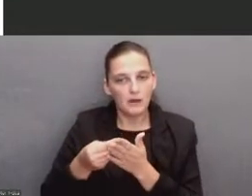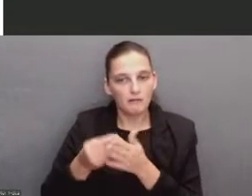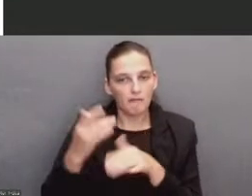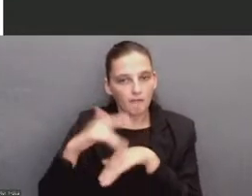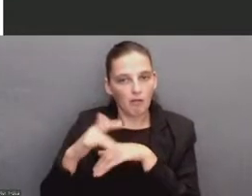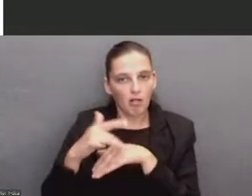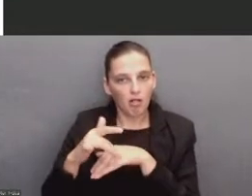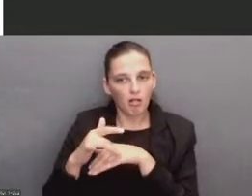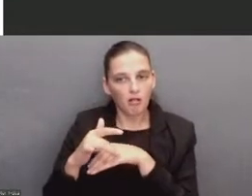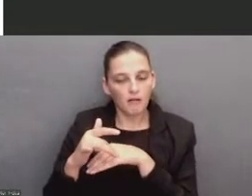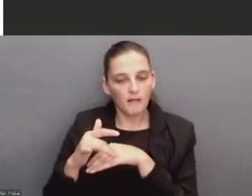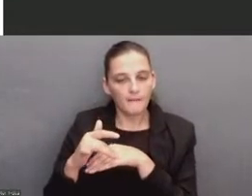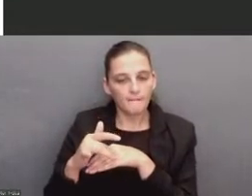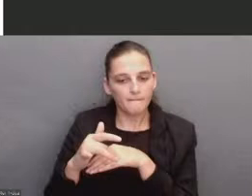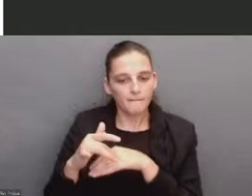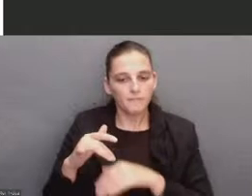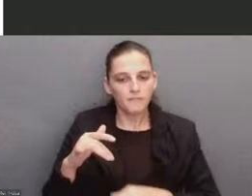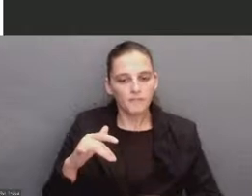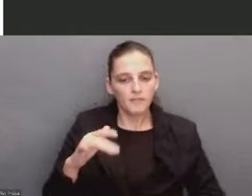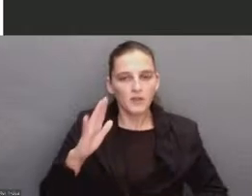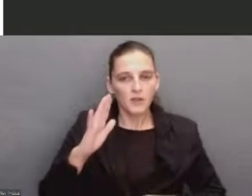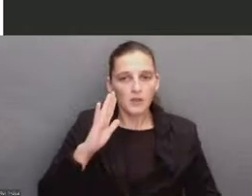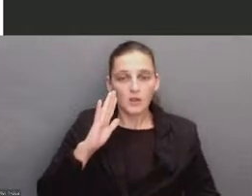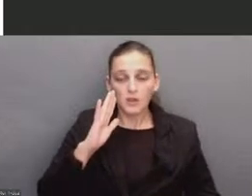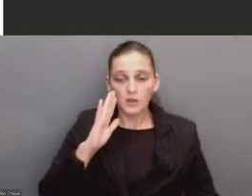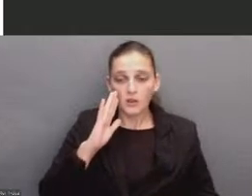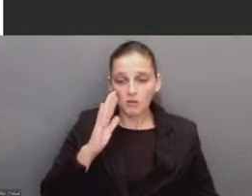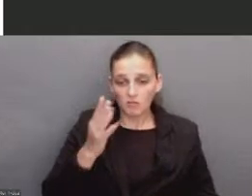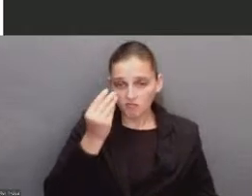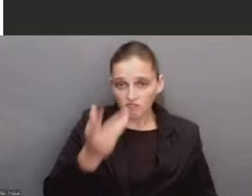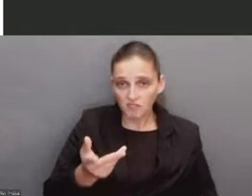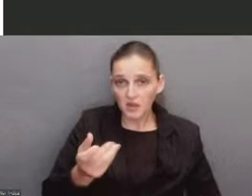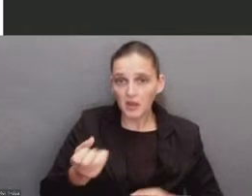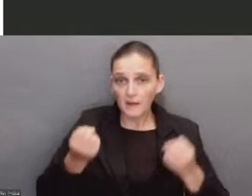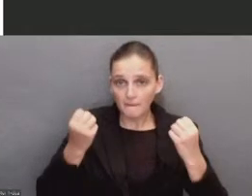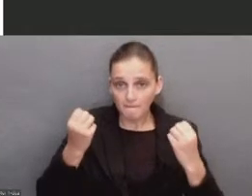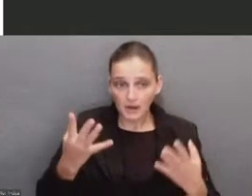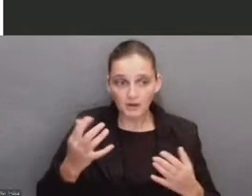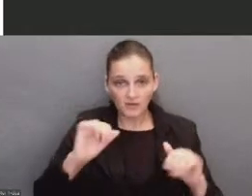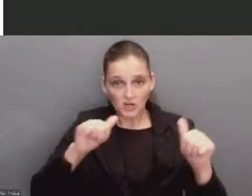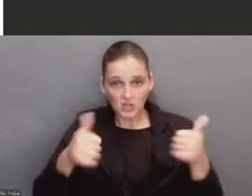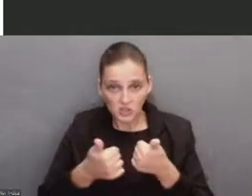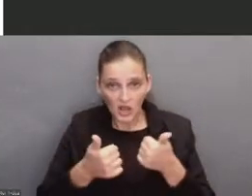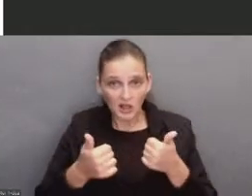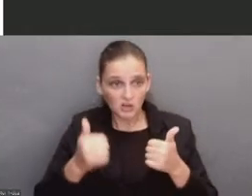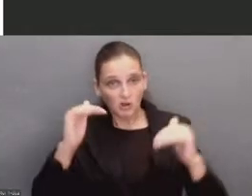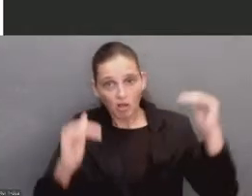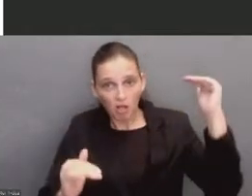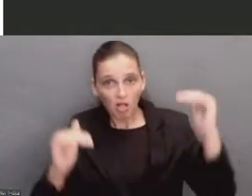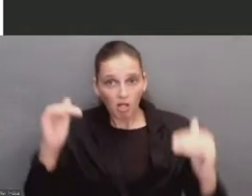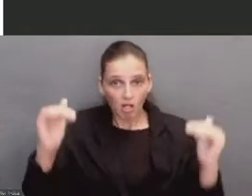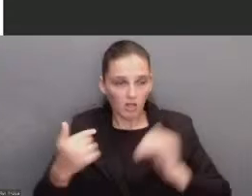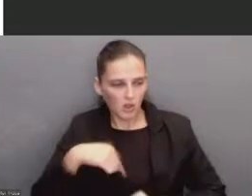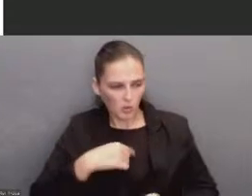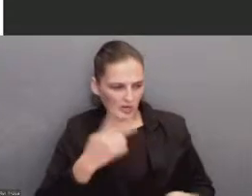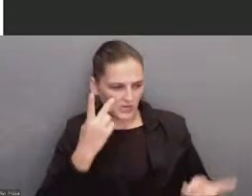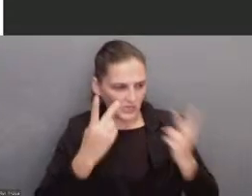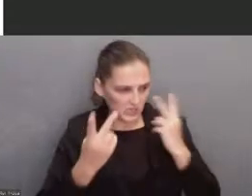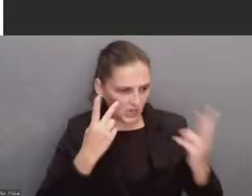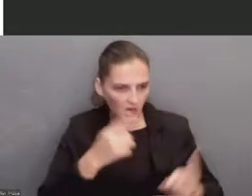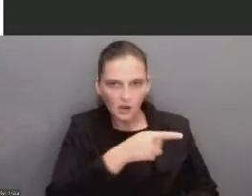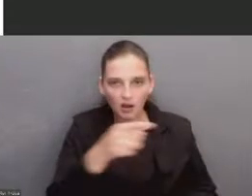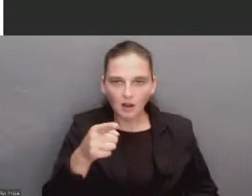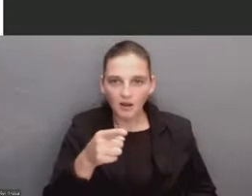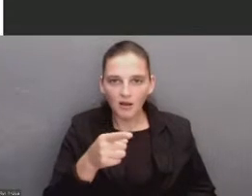about or address the fact that a lot of these challenges we're seeing in the disparities and inequities are about syndemic